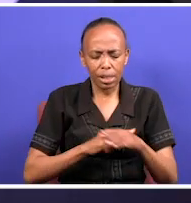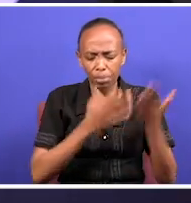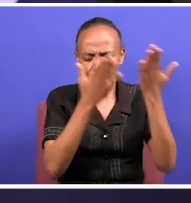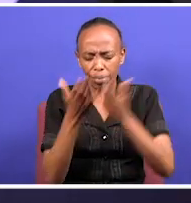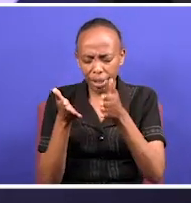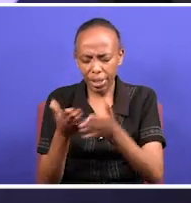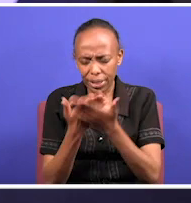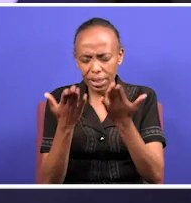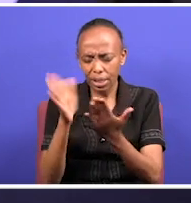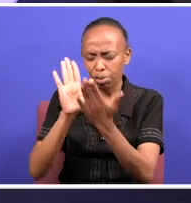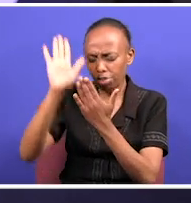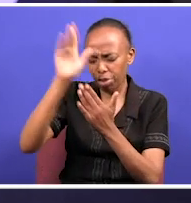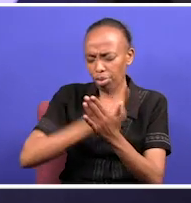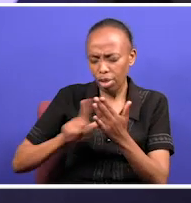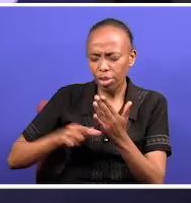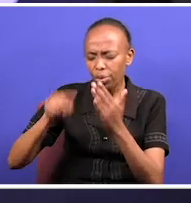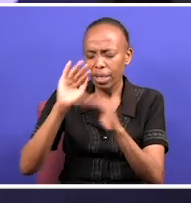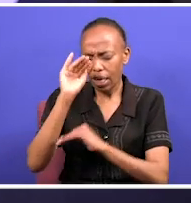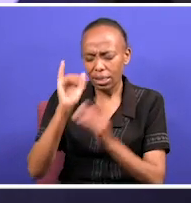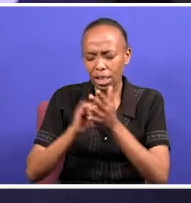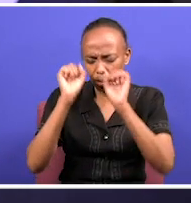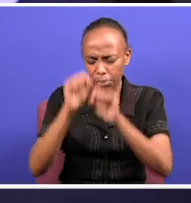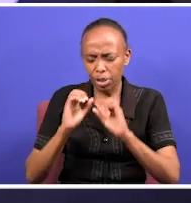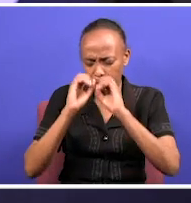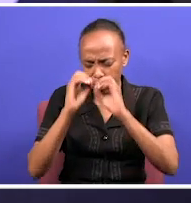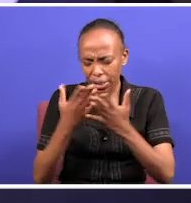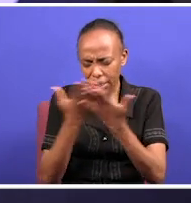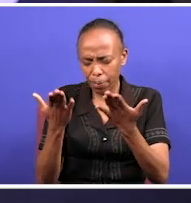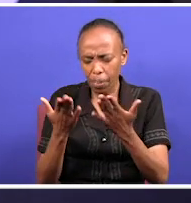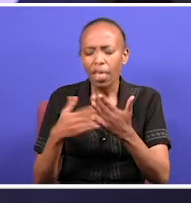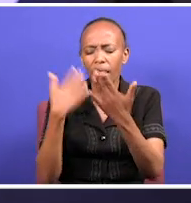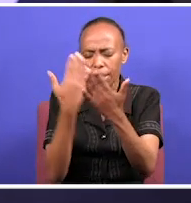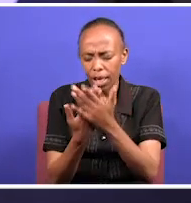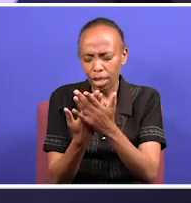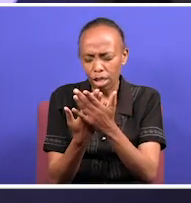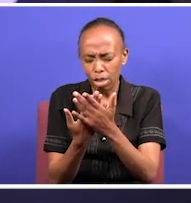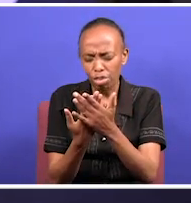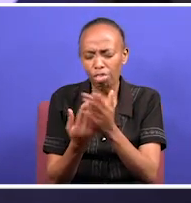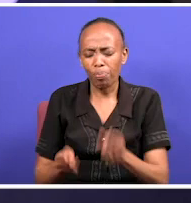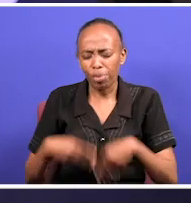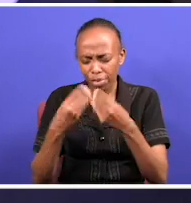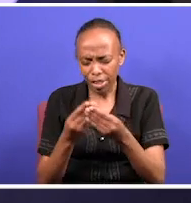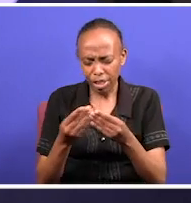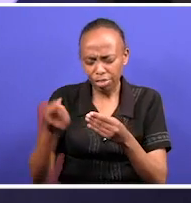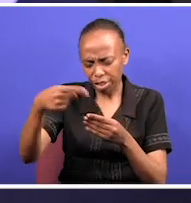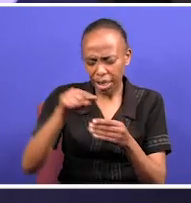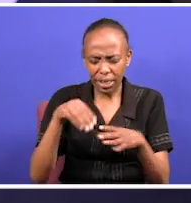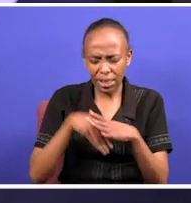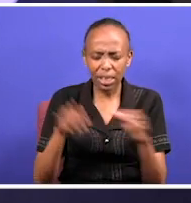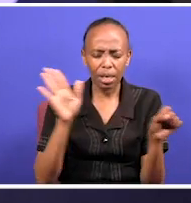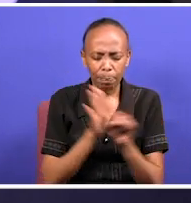bring these things to you, Lord, we ask that you will bless them. Thank you for providing for us